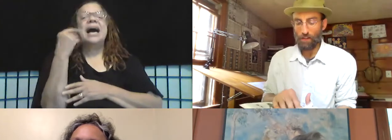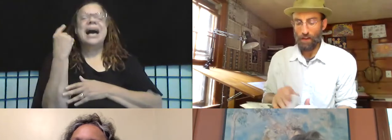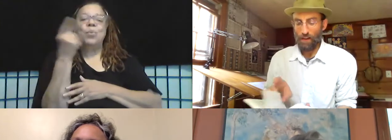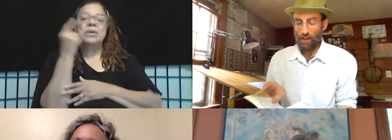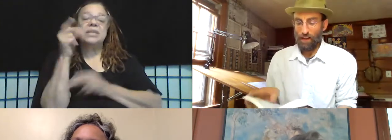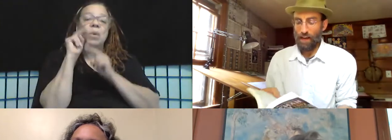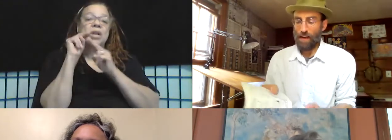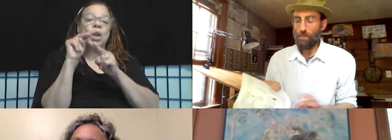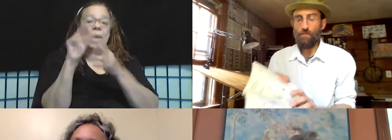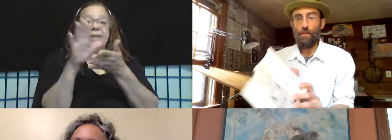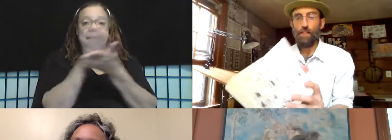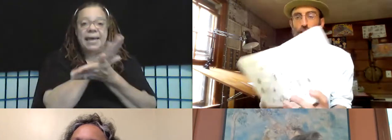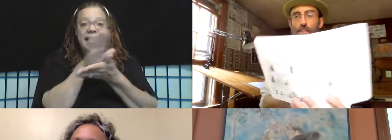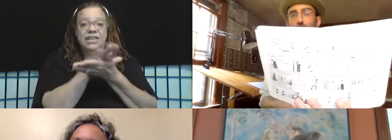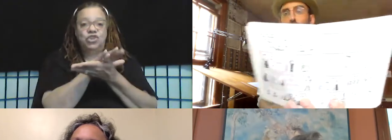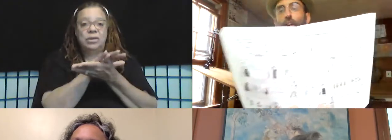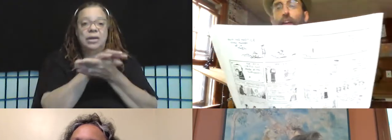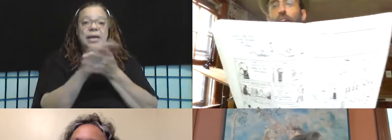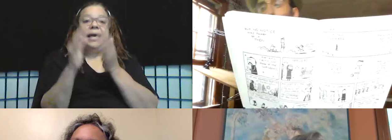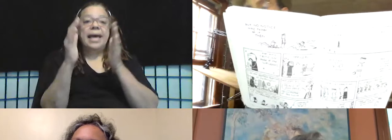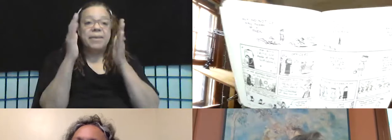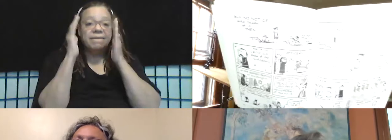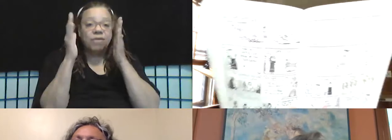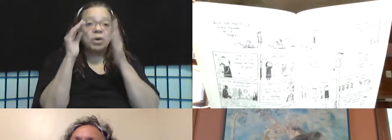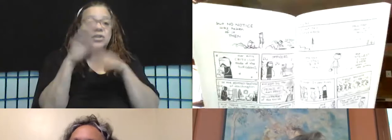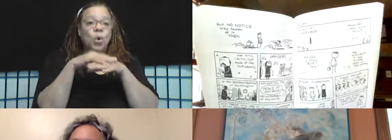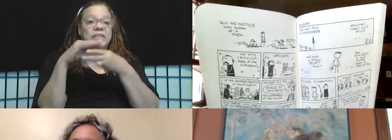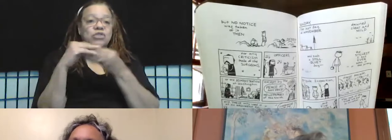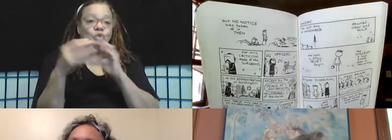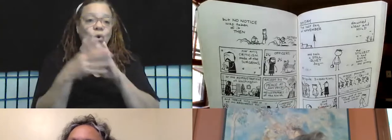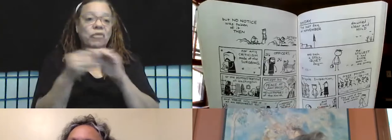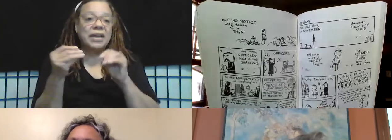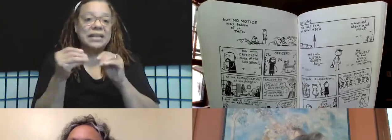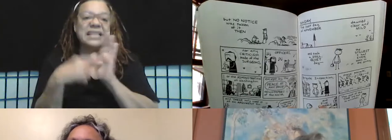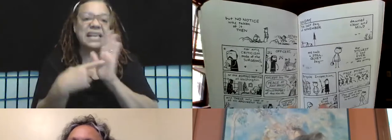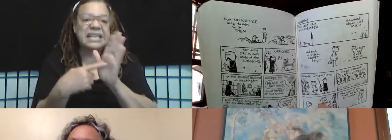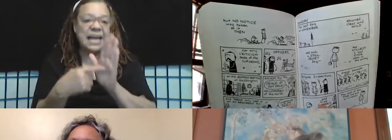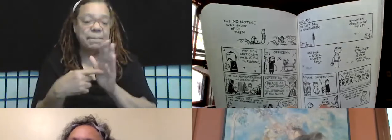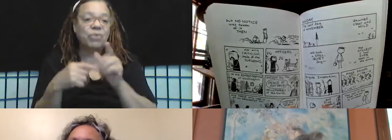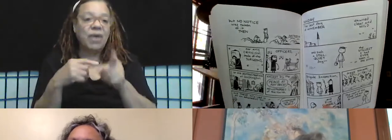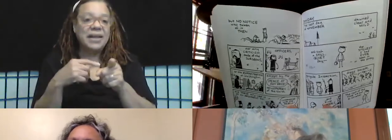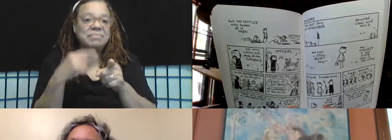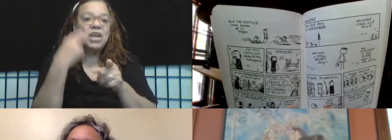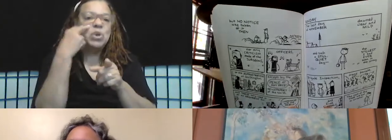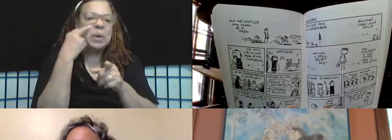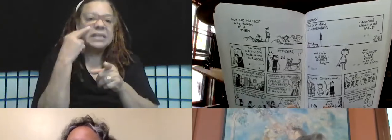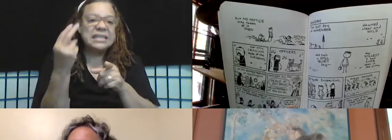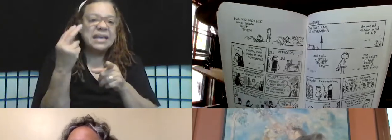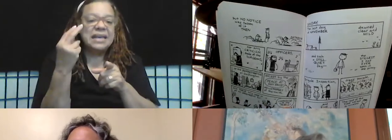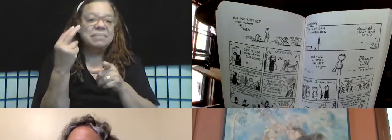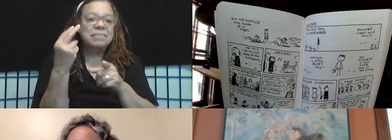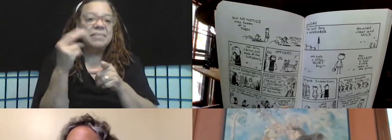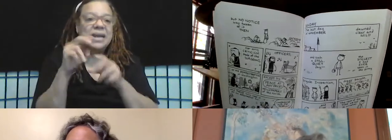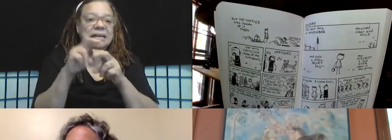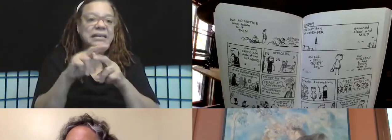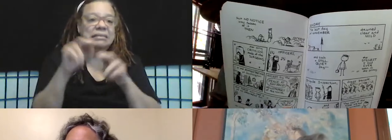the page and be focused on the story. I don't know if this is a good example or not. Yes. But you can see, they're digging a grave.